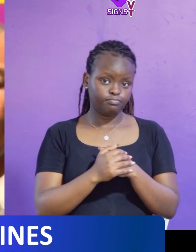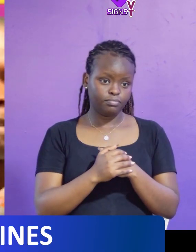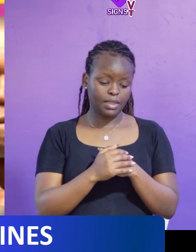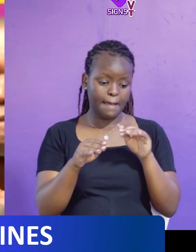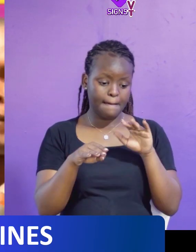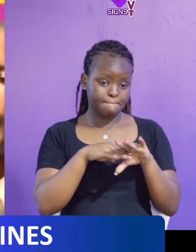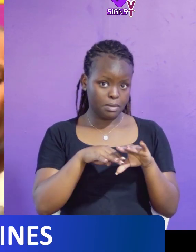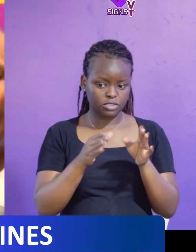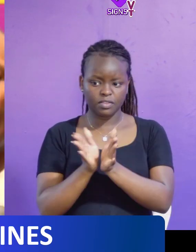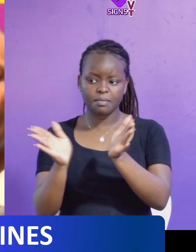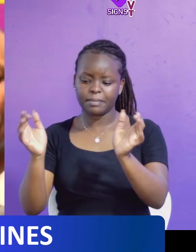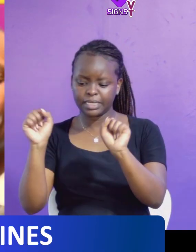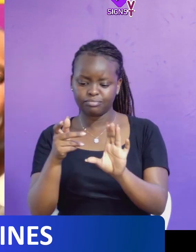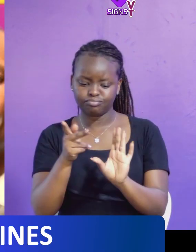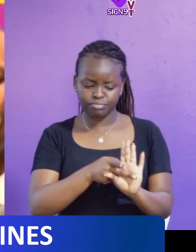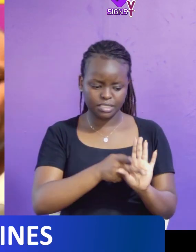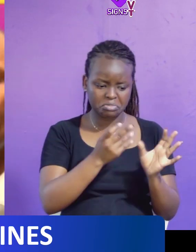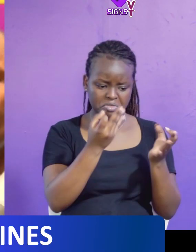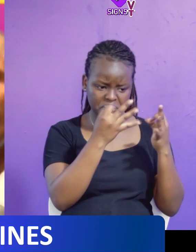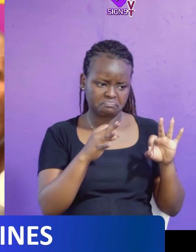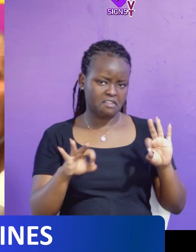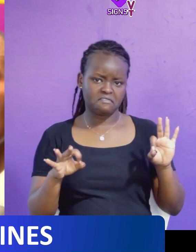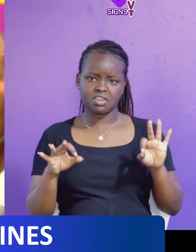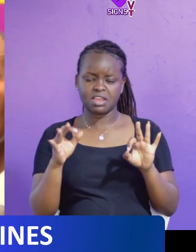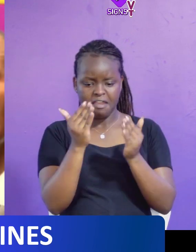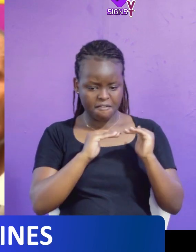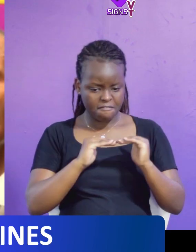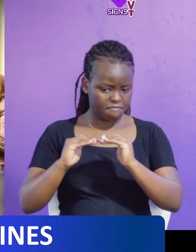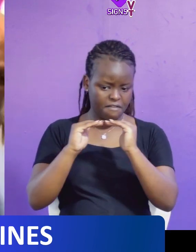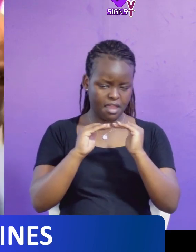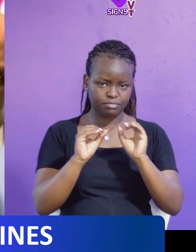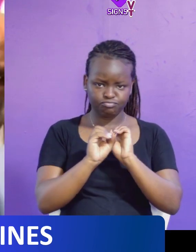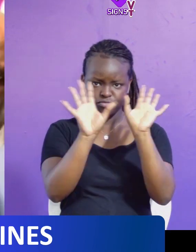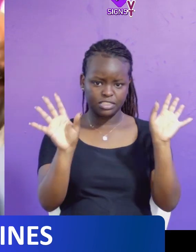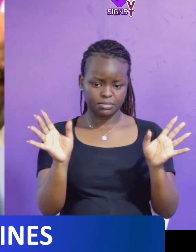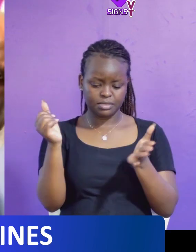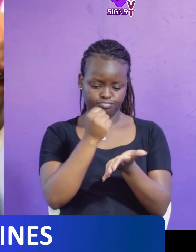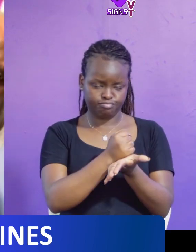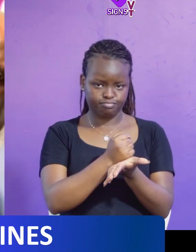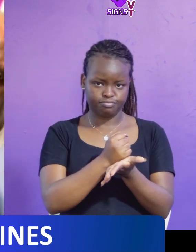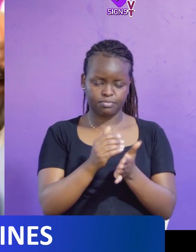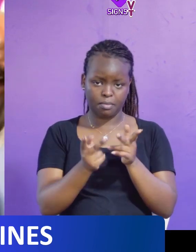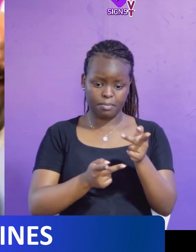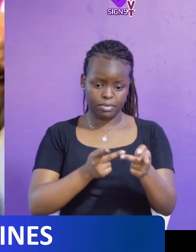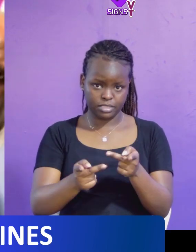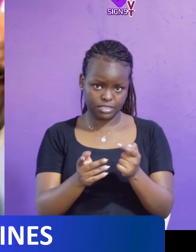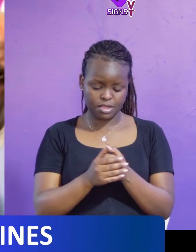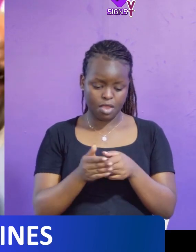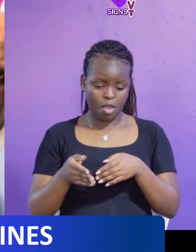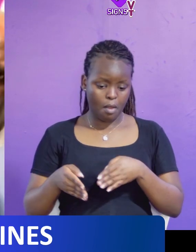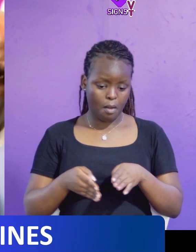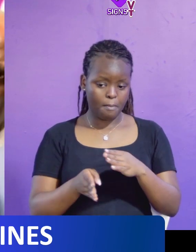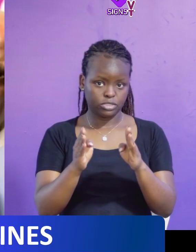public can participate in a free, fair and transparent recruitment. The recruitment gives an opportunity